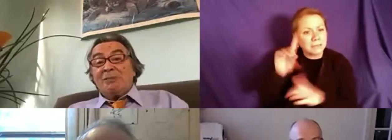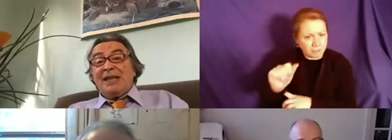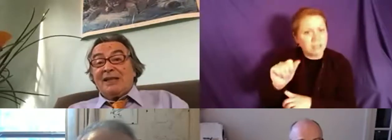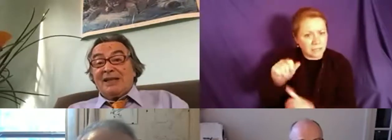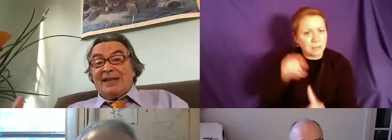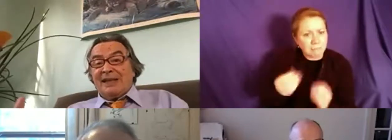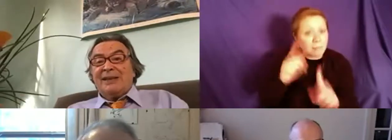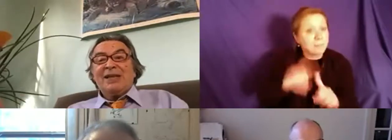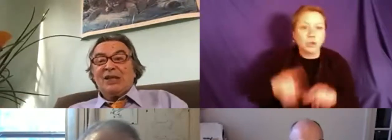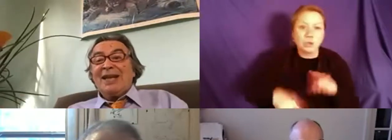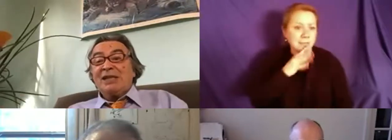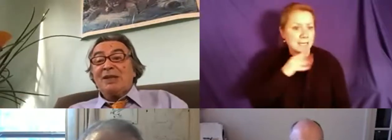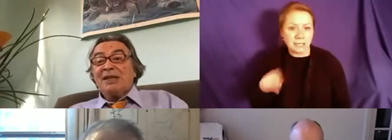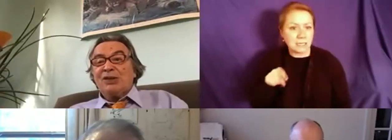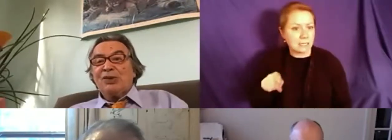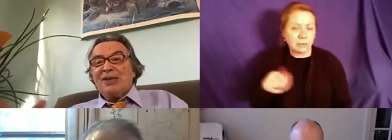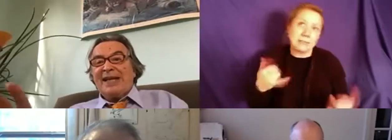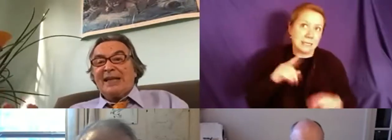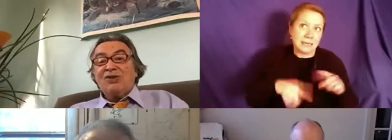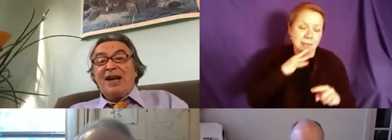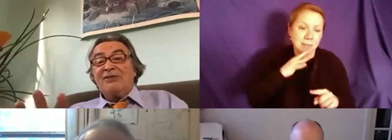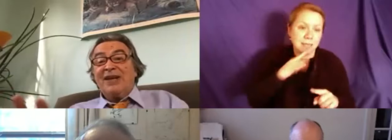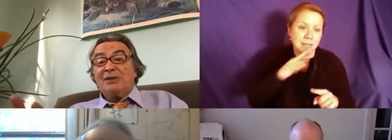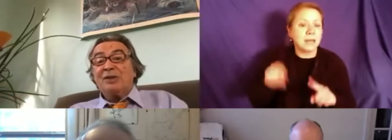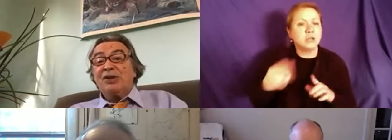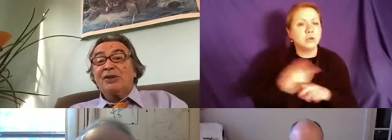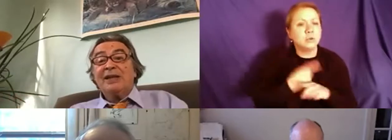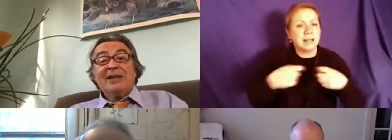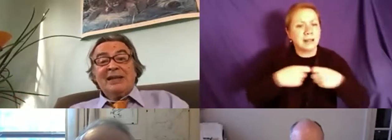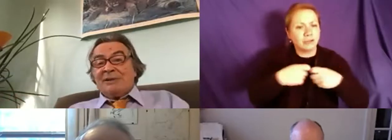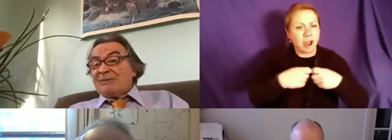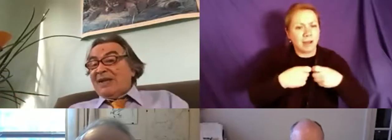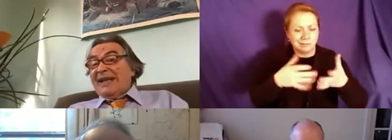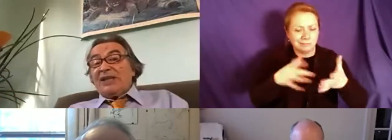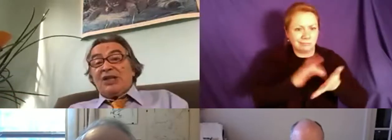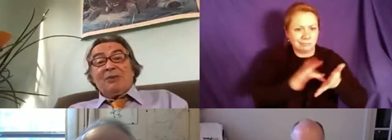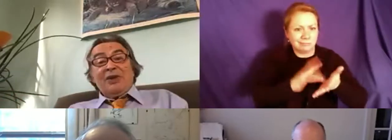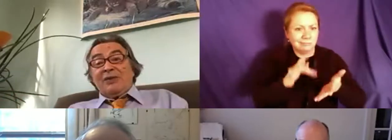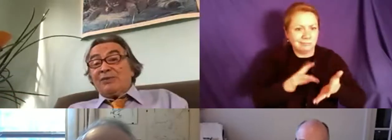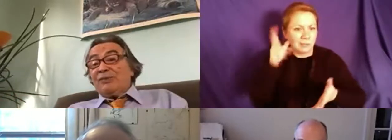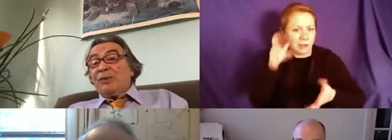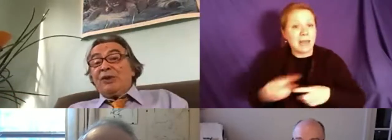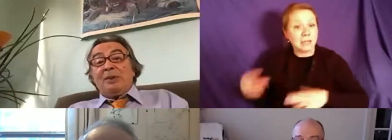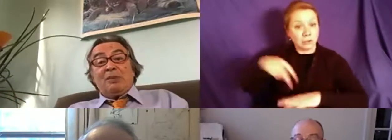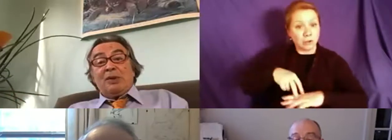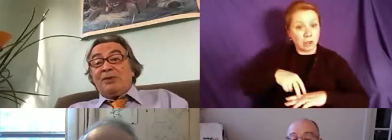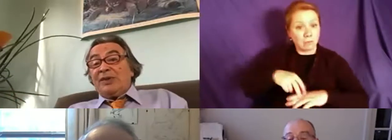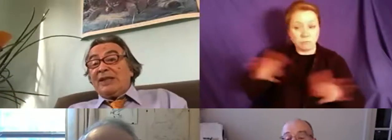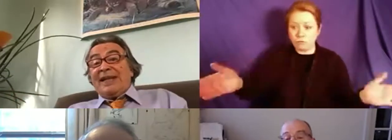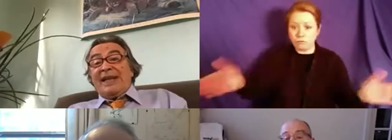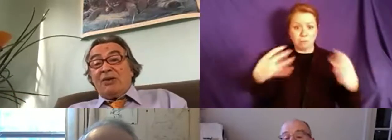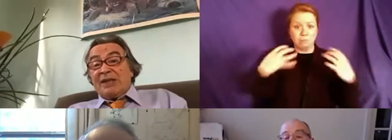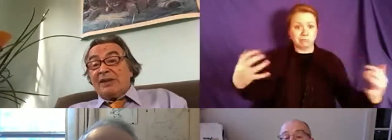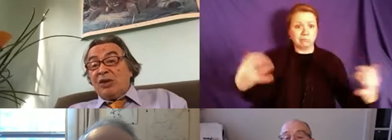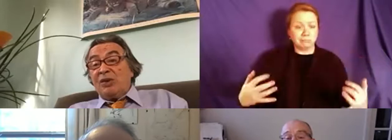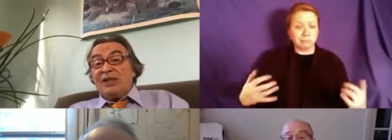couldn't speak. He still can't speak. He used that electronic device to be heard. And he stood up in front of a room full of people in the